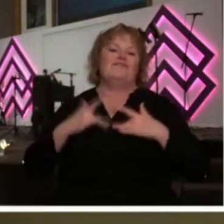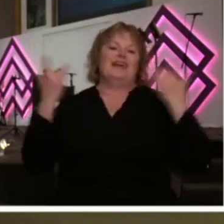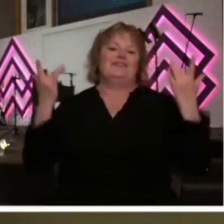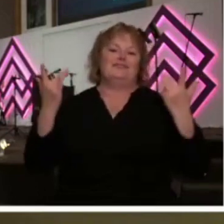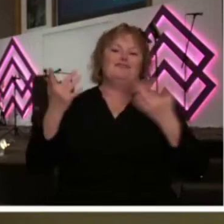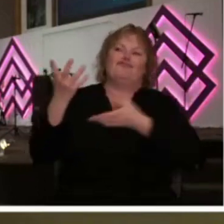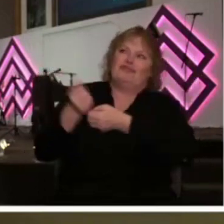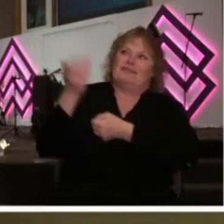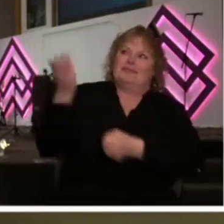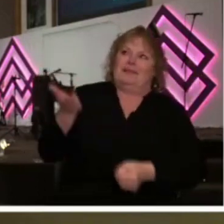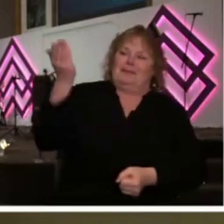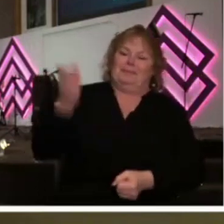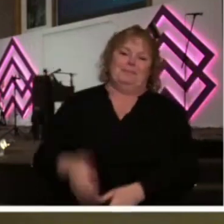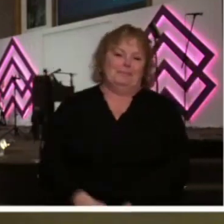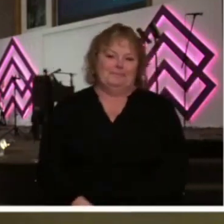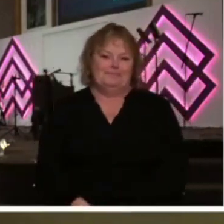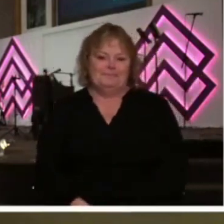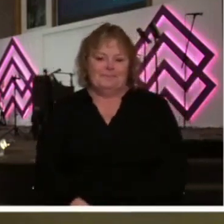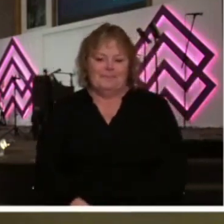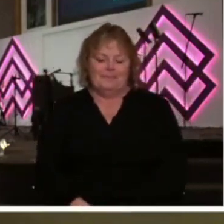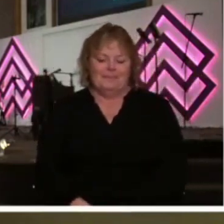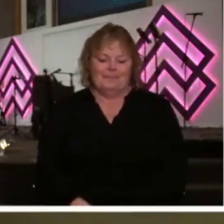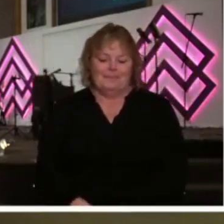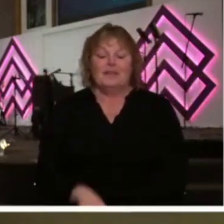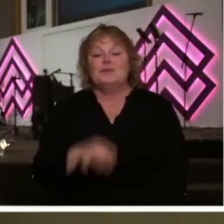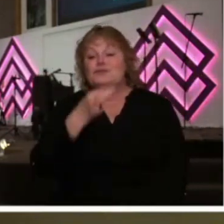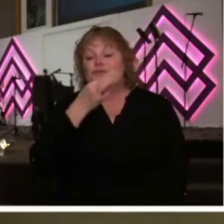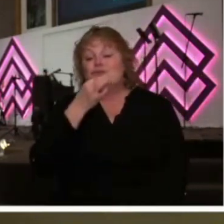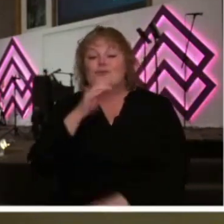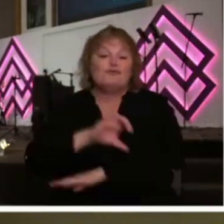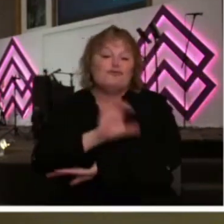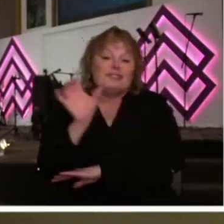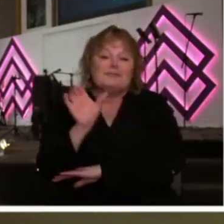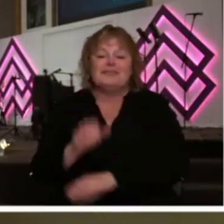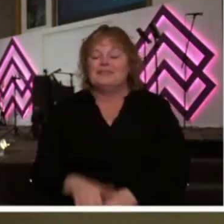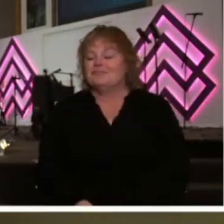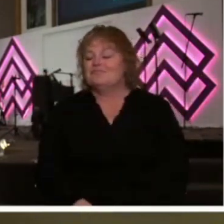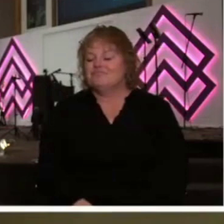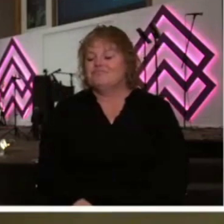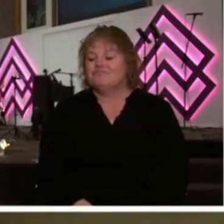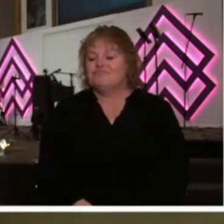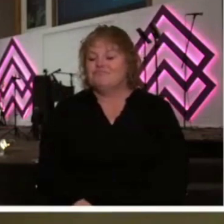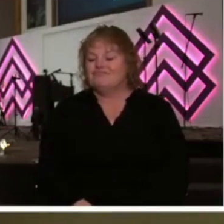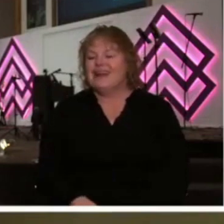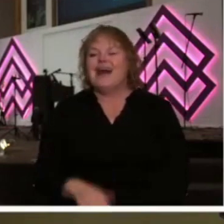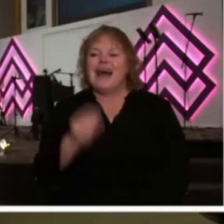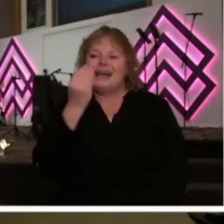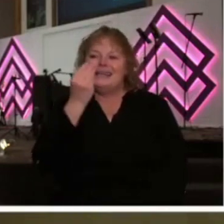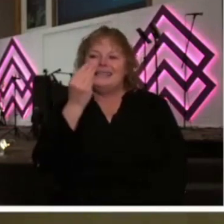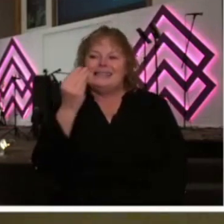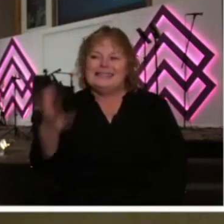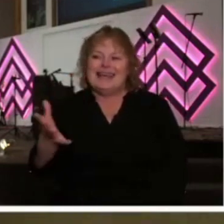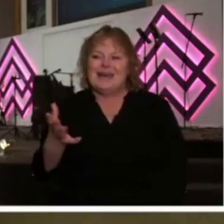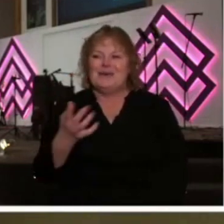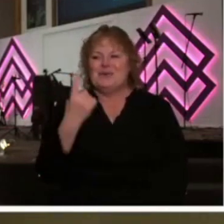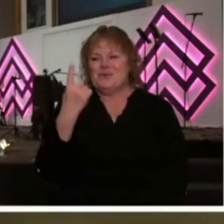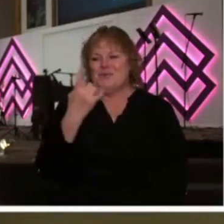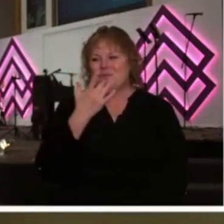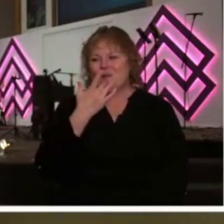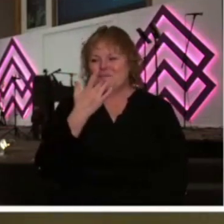trust. It's almost Christmas time, and I'm reminded of one of my favorite childhood memories at